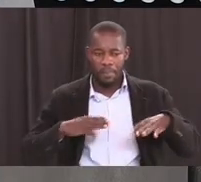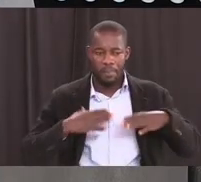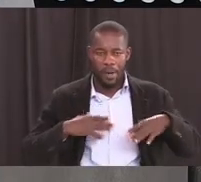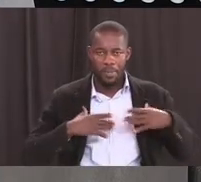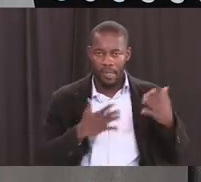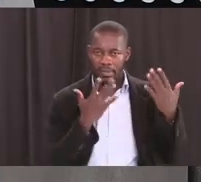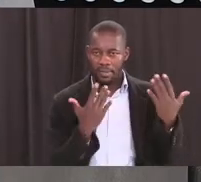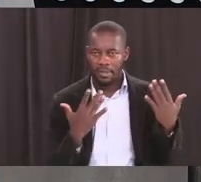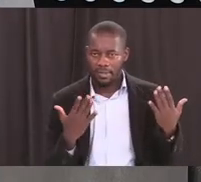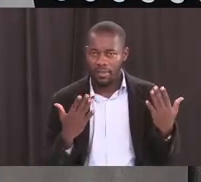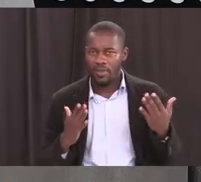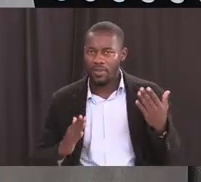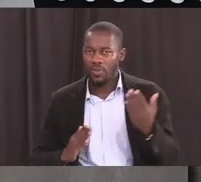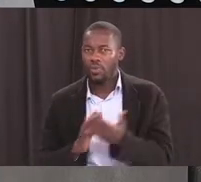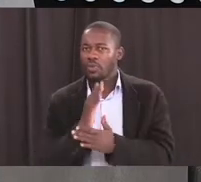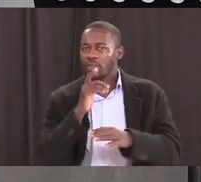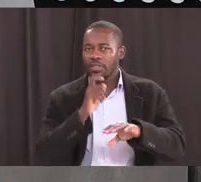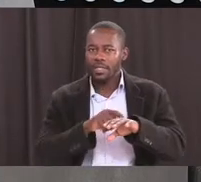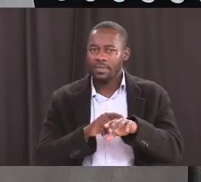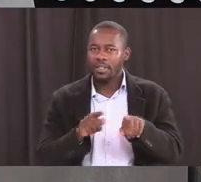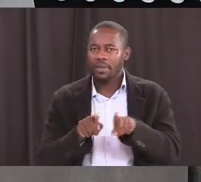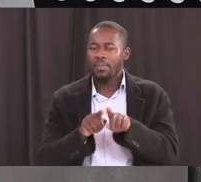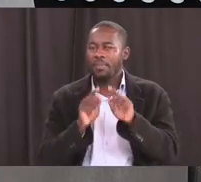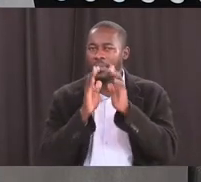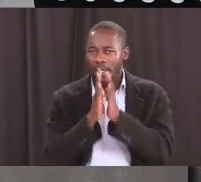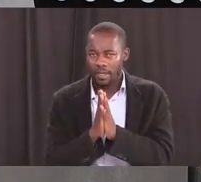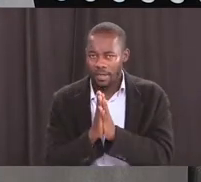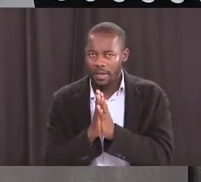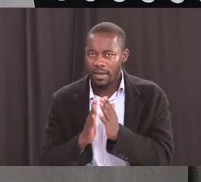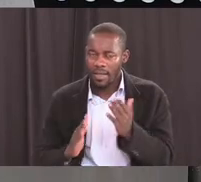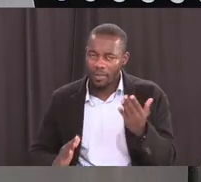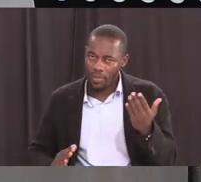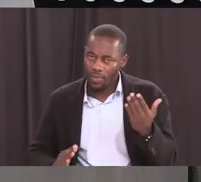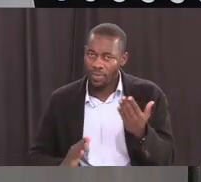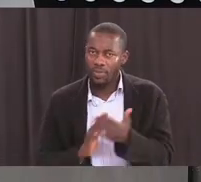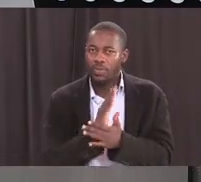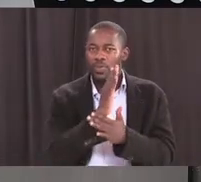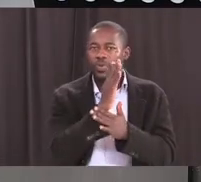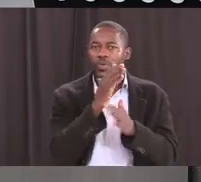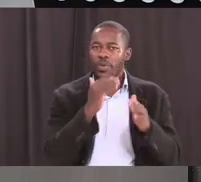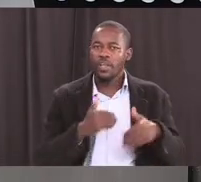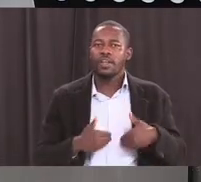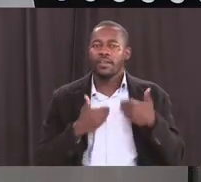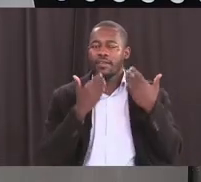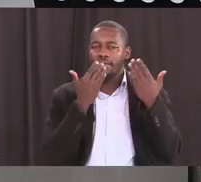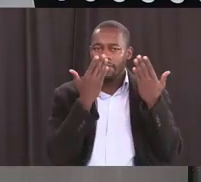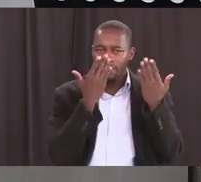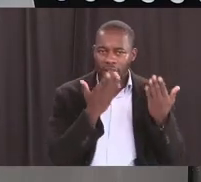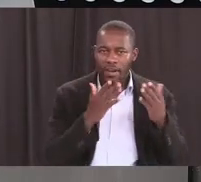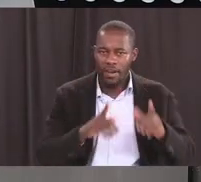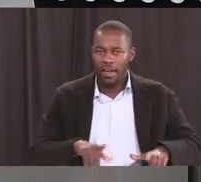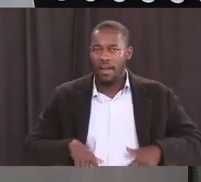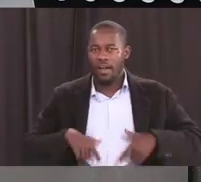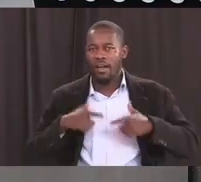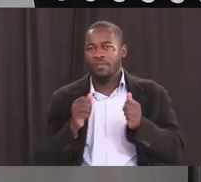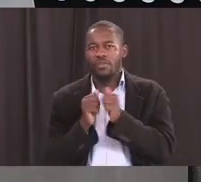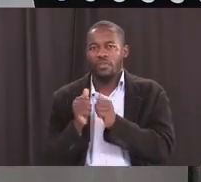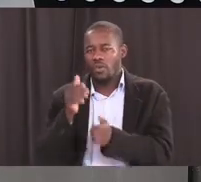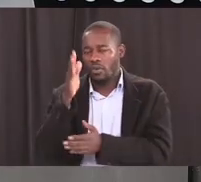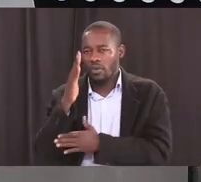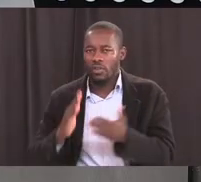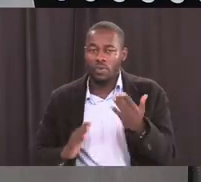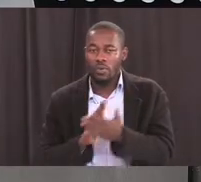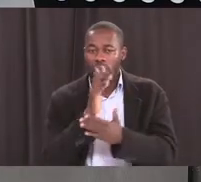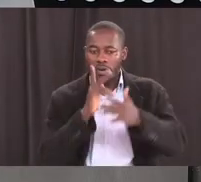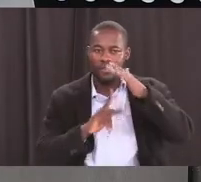through times of intense prayer, through bringing to our minds the word of the Lord, through prophetic